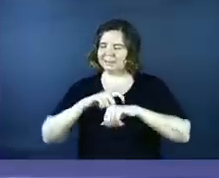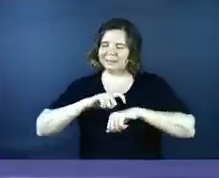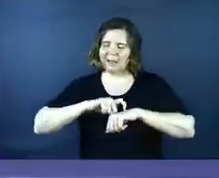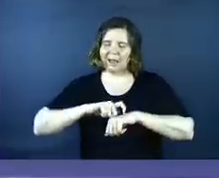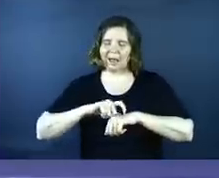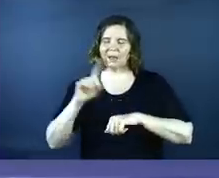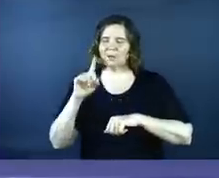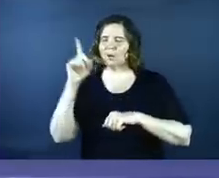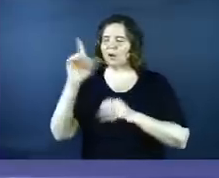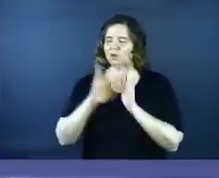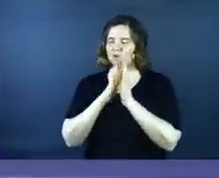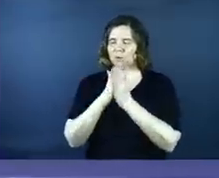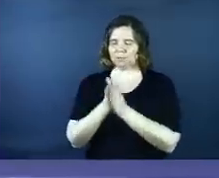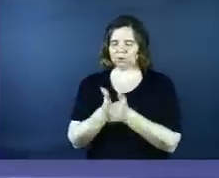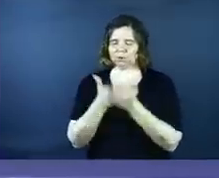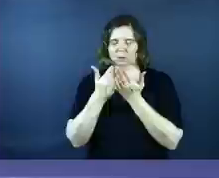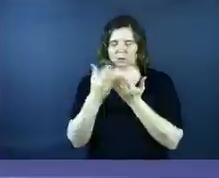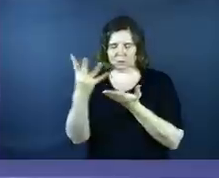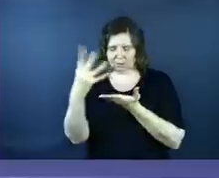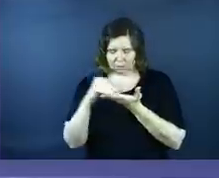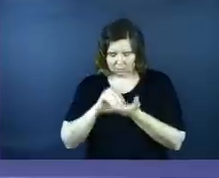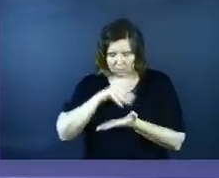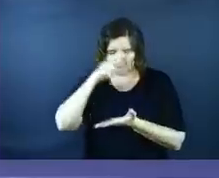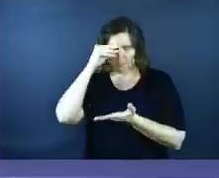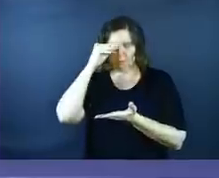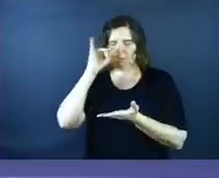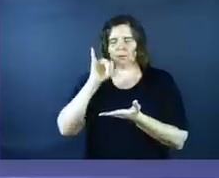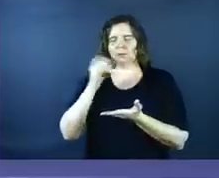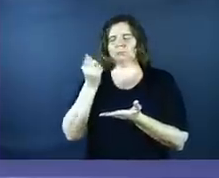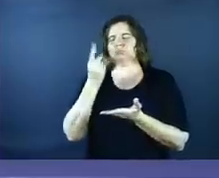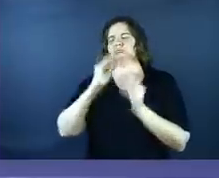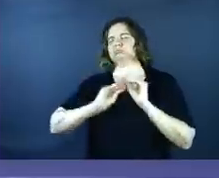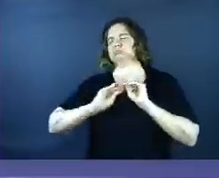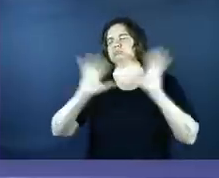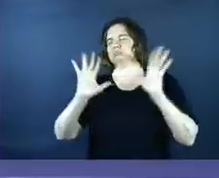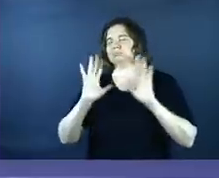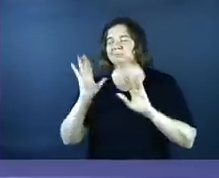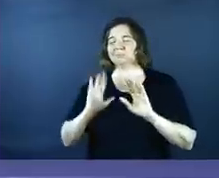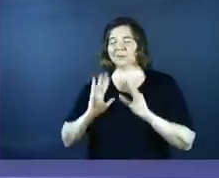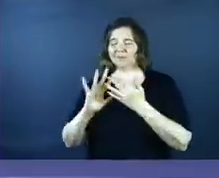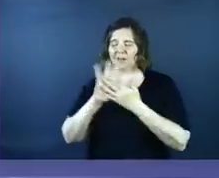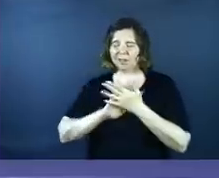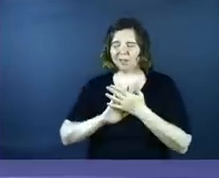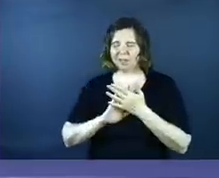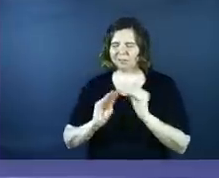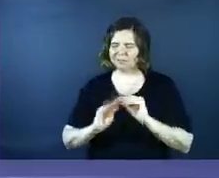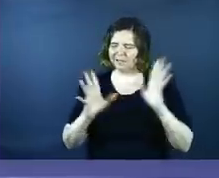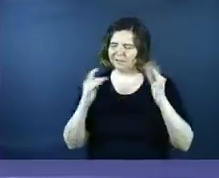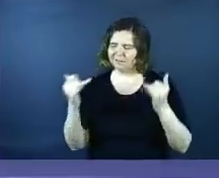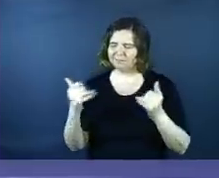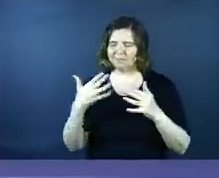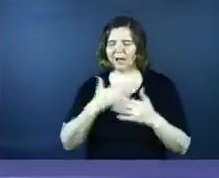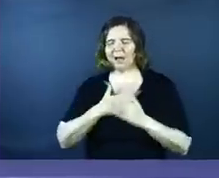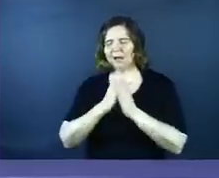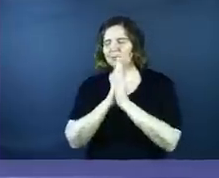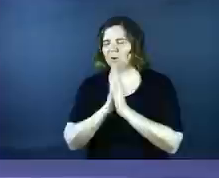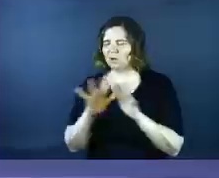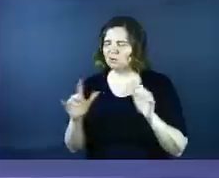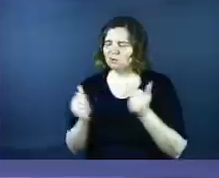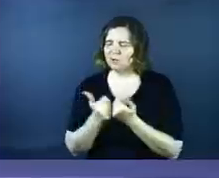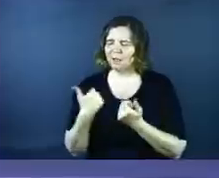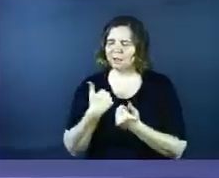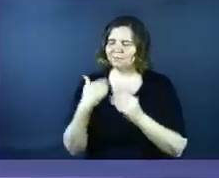time where scripture comes to life, where we would understand things we've never understood before. I pray you challenge us, Lord. I pray you teach us,